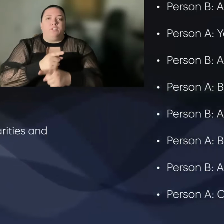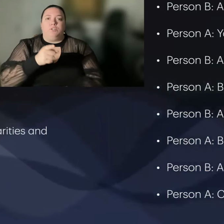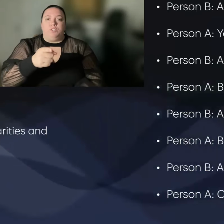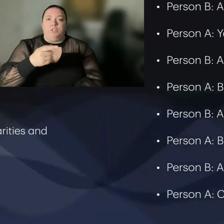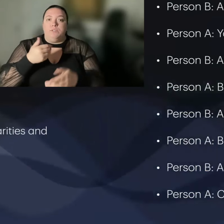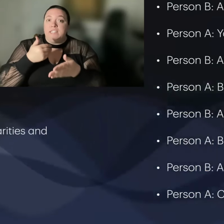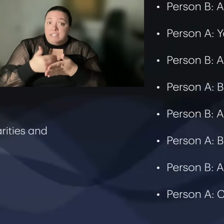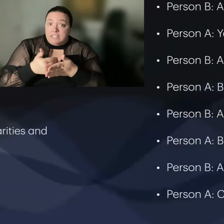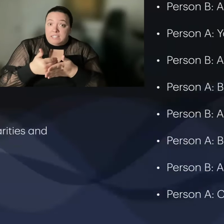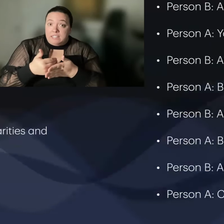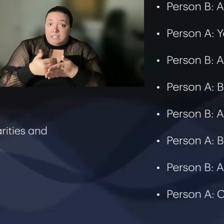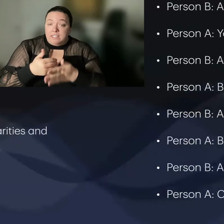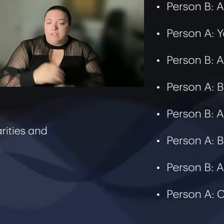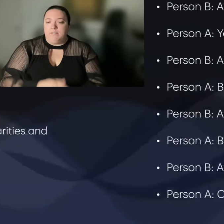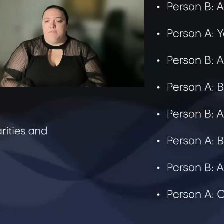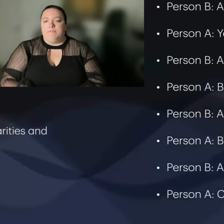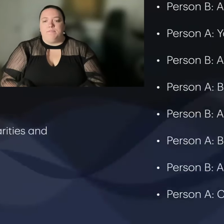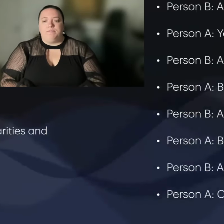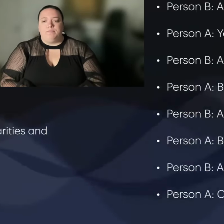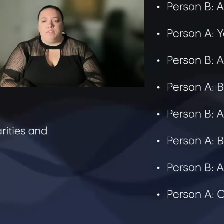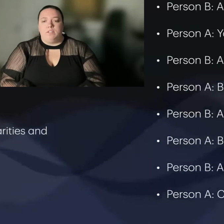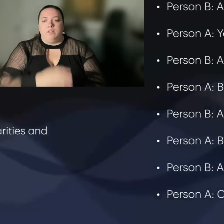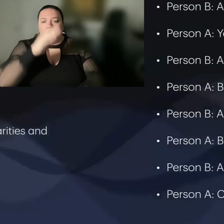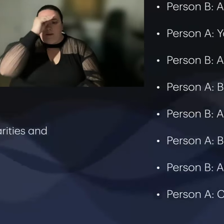Brother, sister, you.